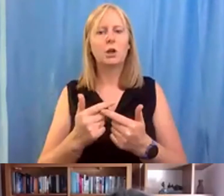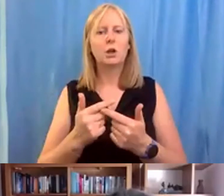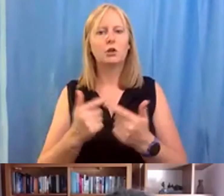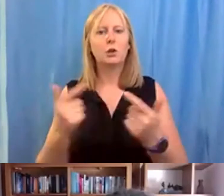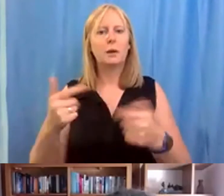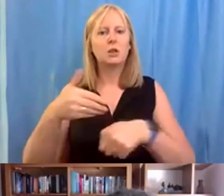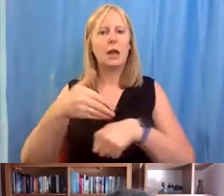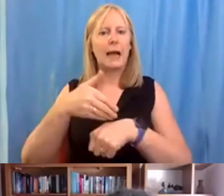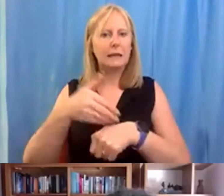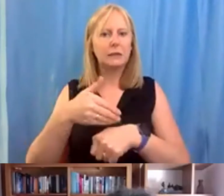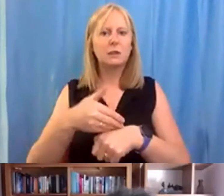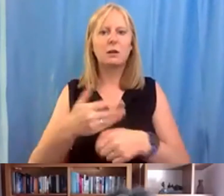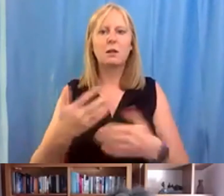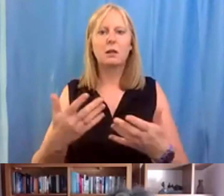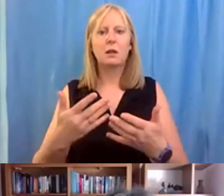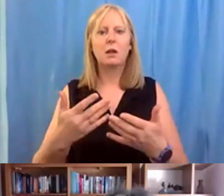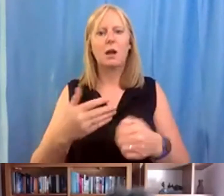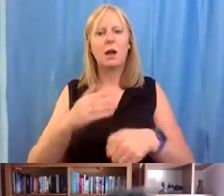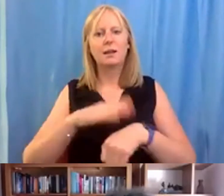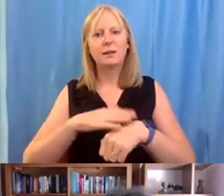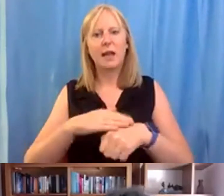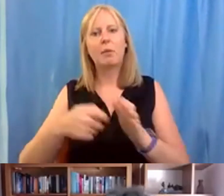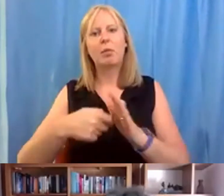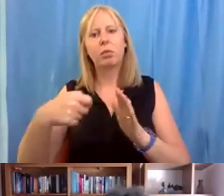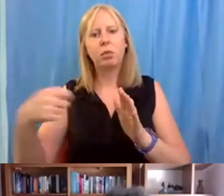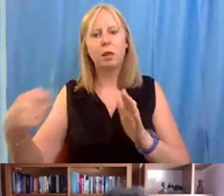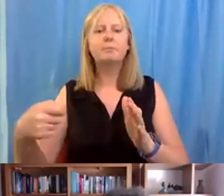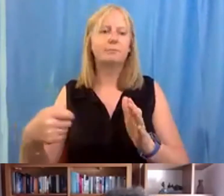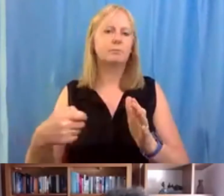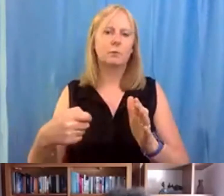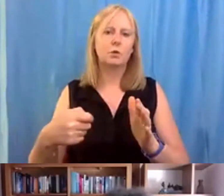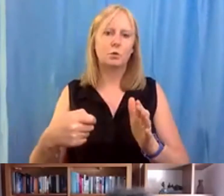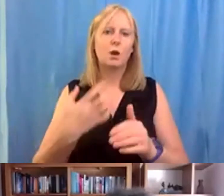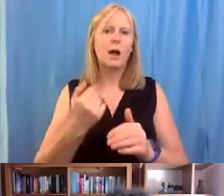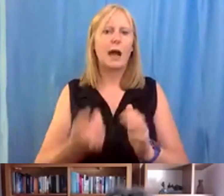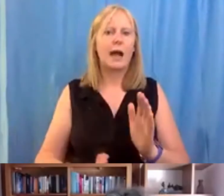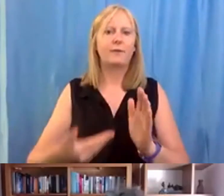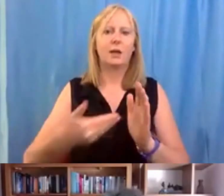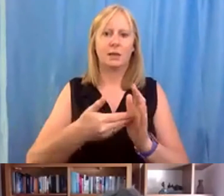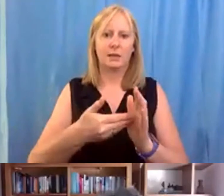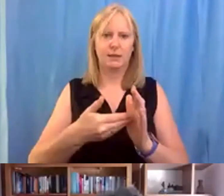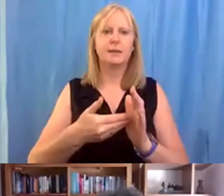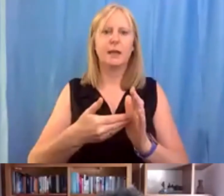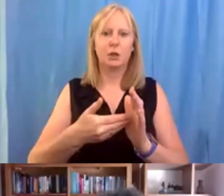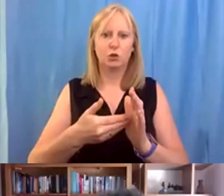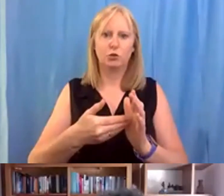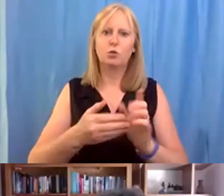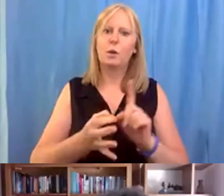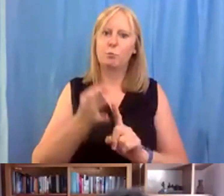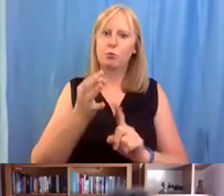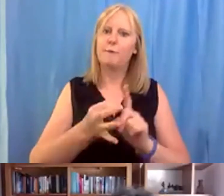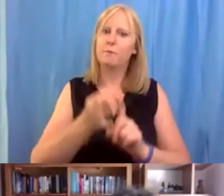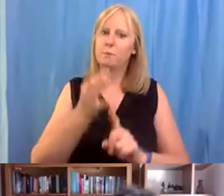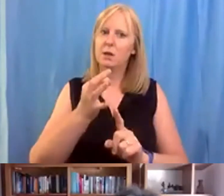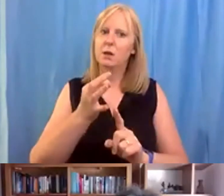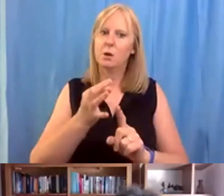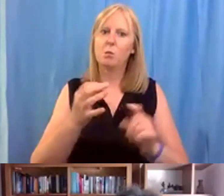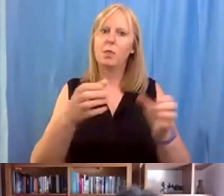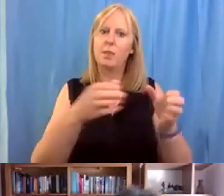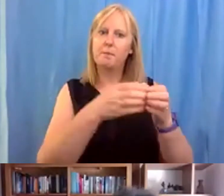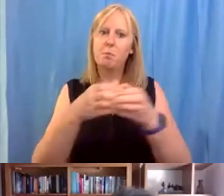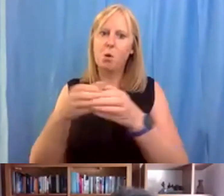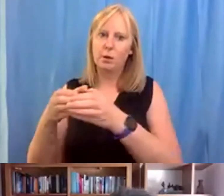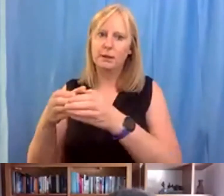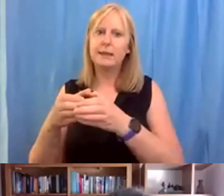hassle, more trouble, more time and effort. And so there's additional work there to do with bodies and public appointees to make sure